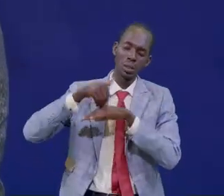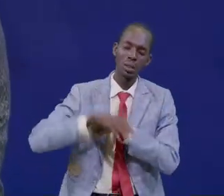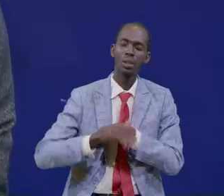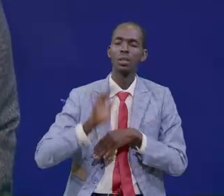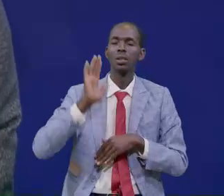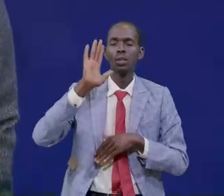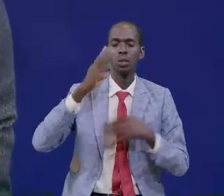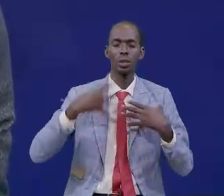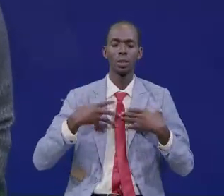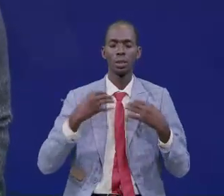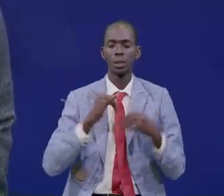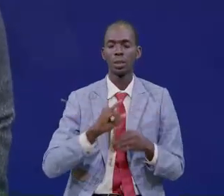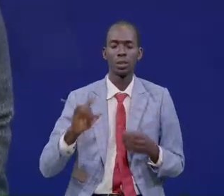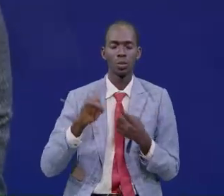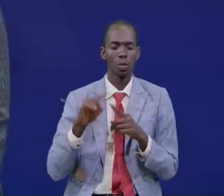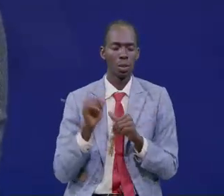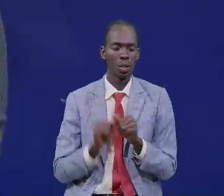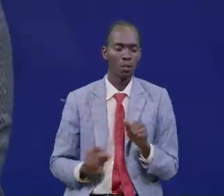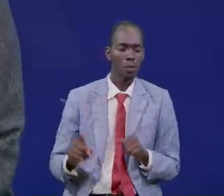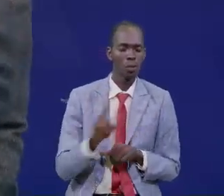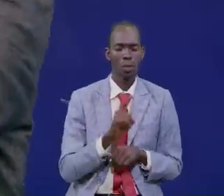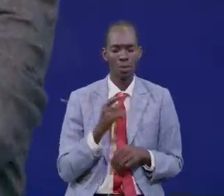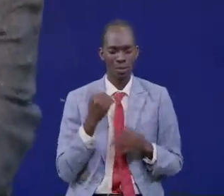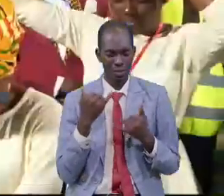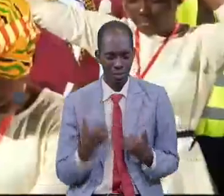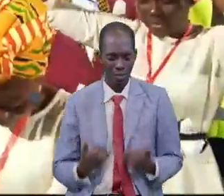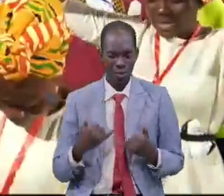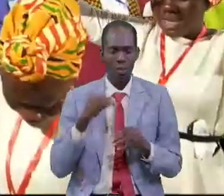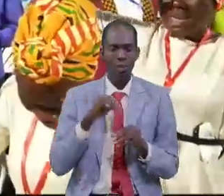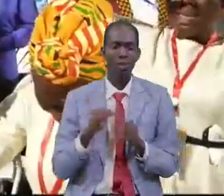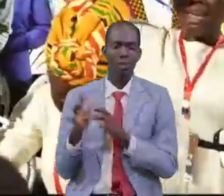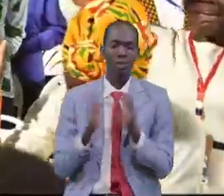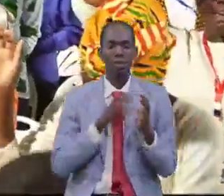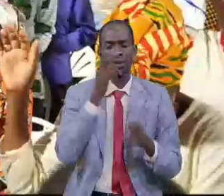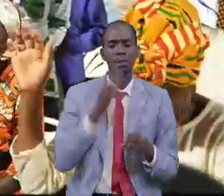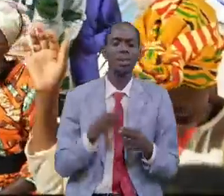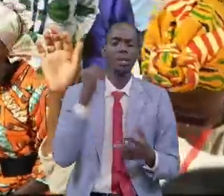to everyone right now in Jesus' name.